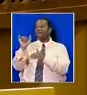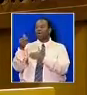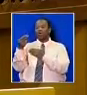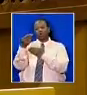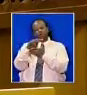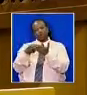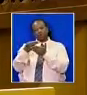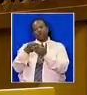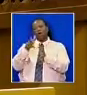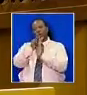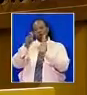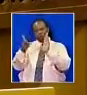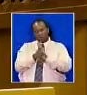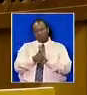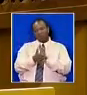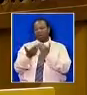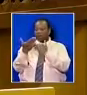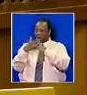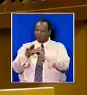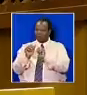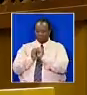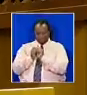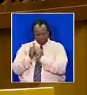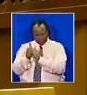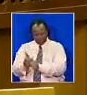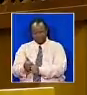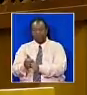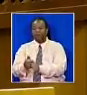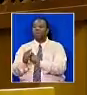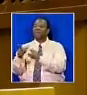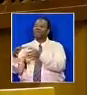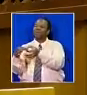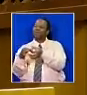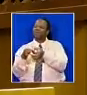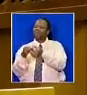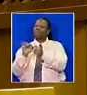or accession in conformity with their respective constitutional